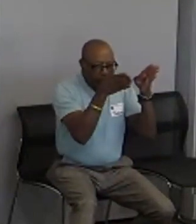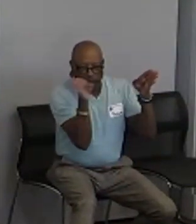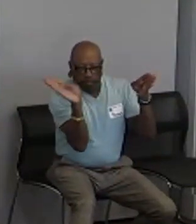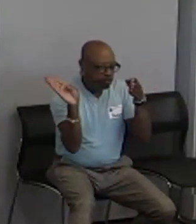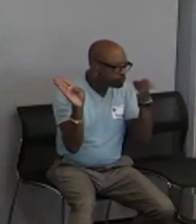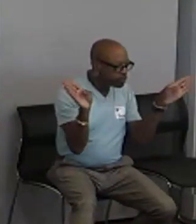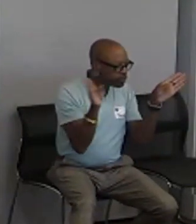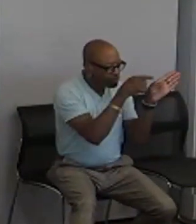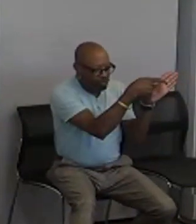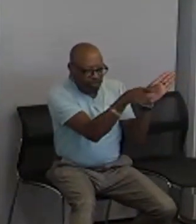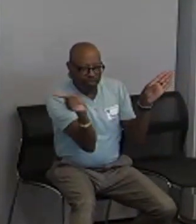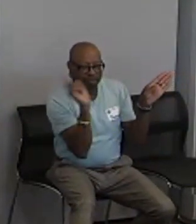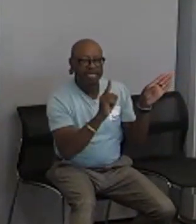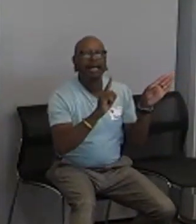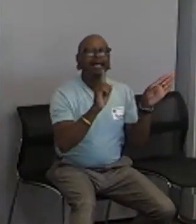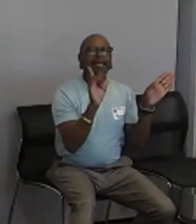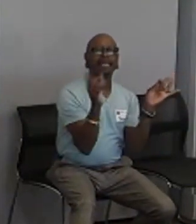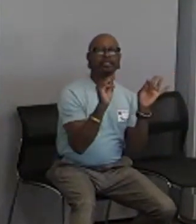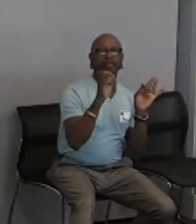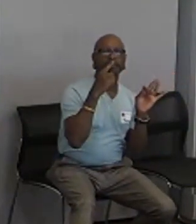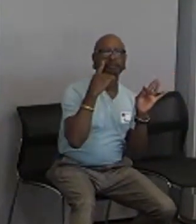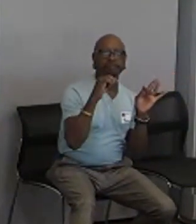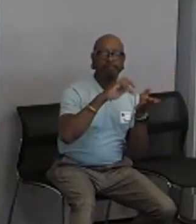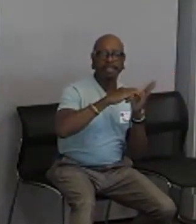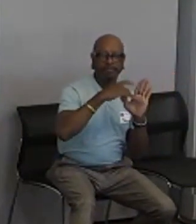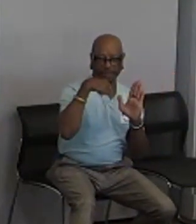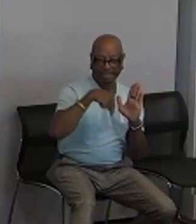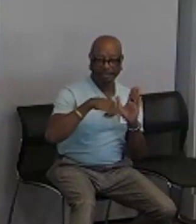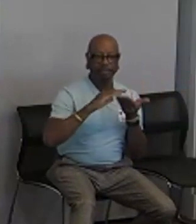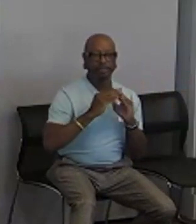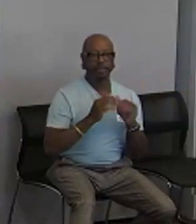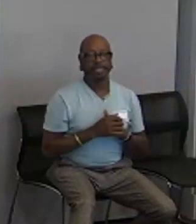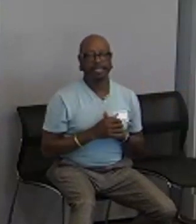maps mean for this community. And